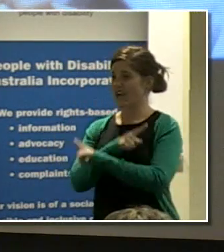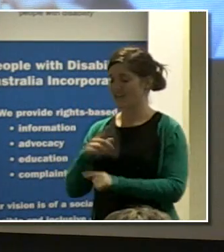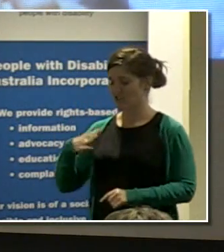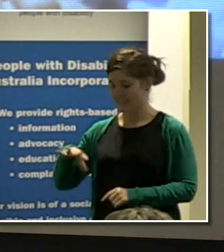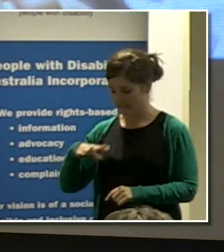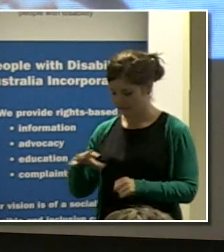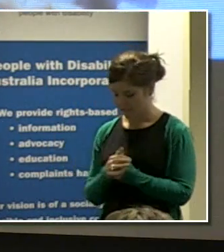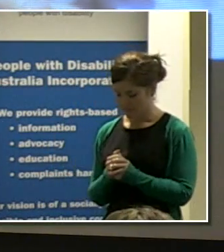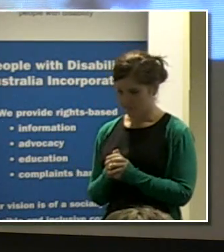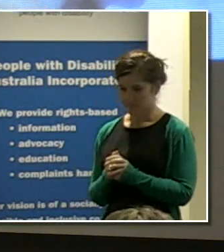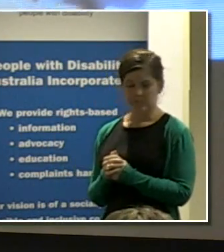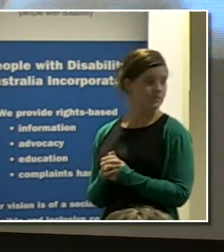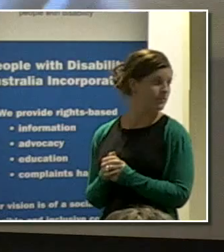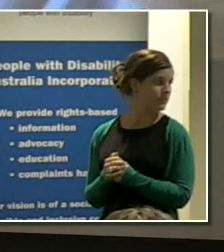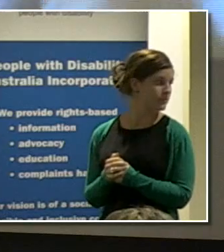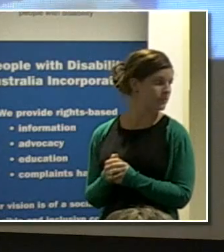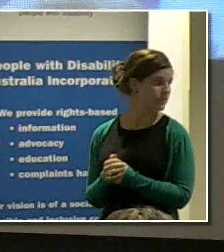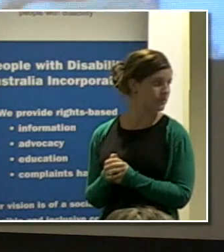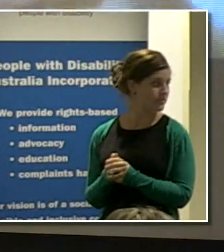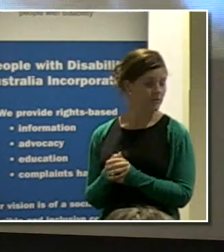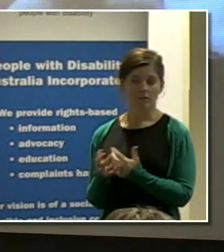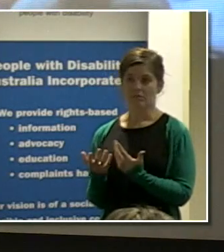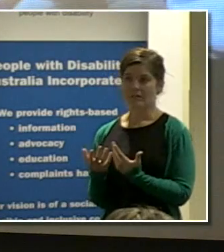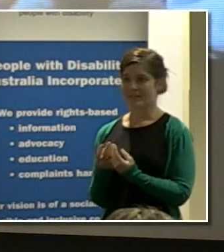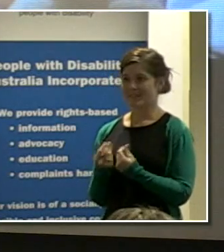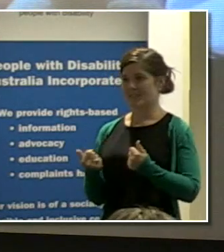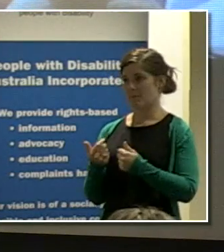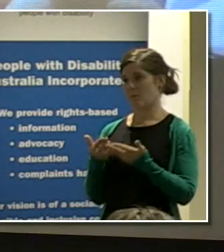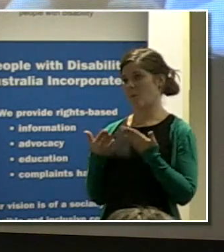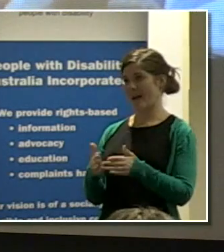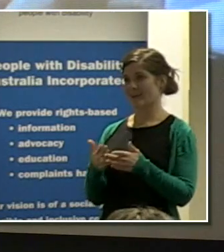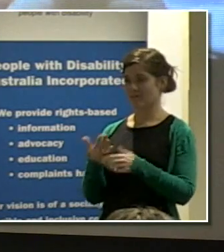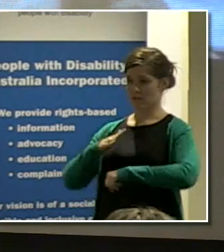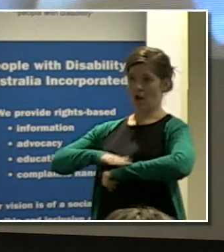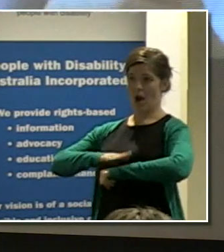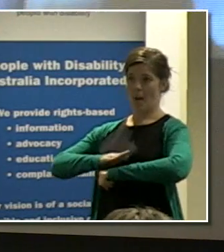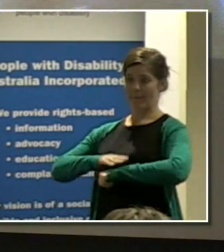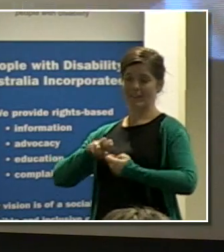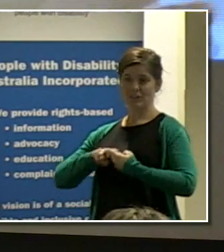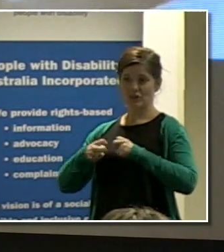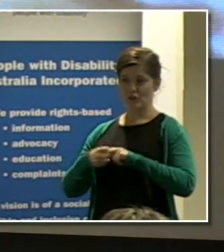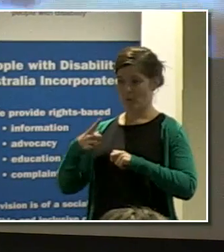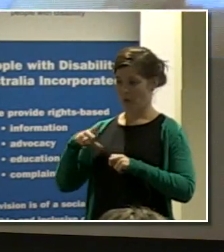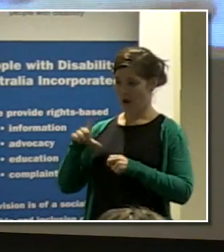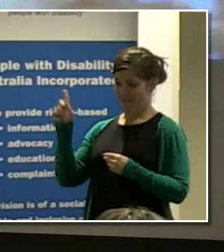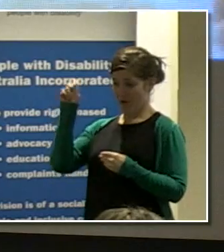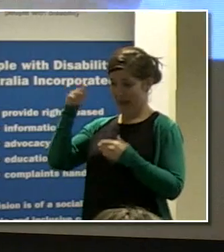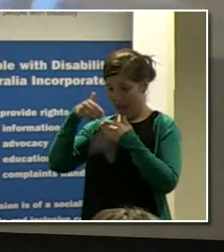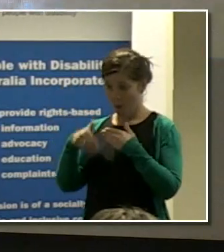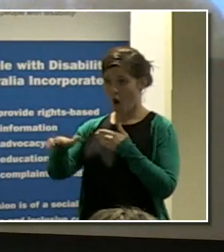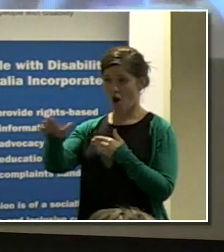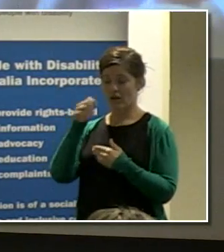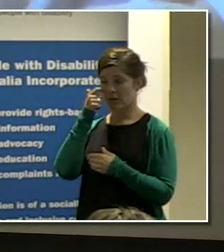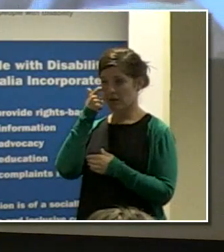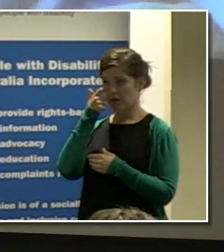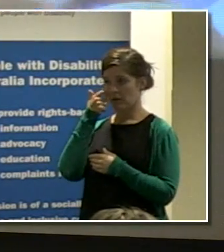with... I mean, to some extent, this is a point-in-time issue, isn't it? Because from now on, everyone will come in